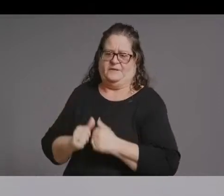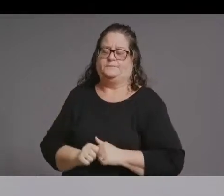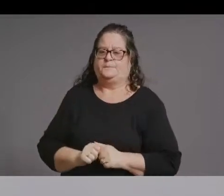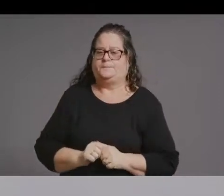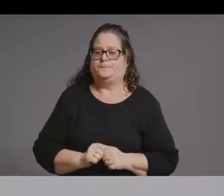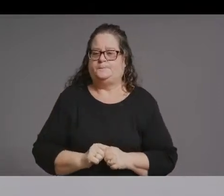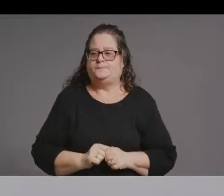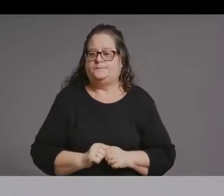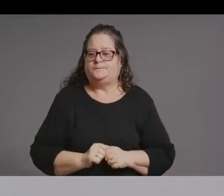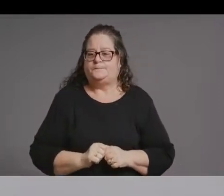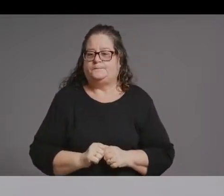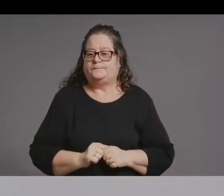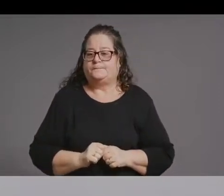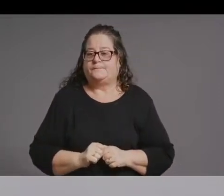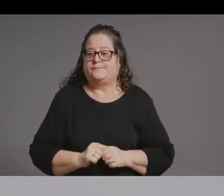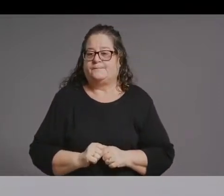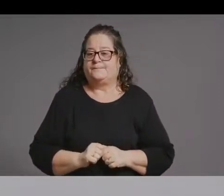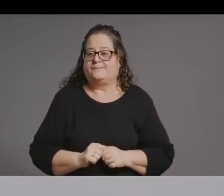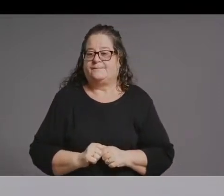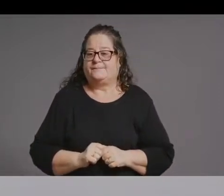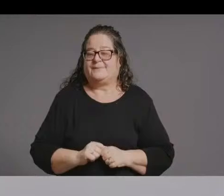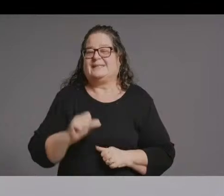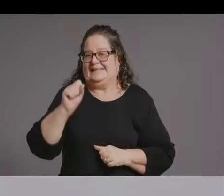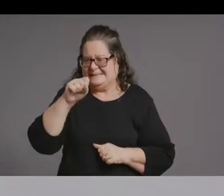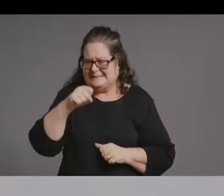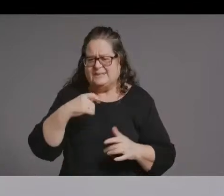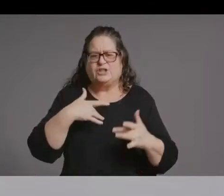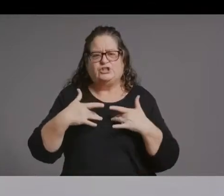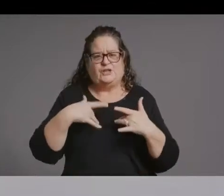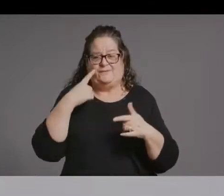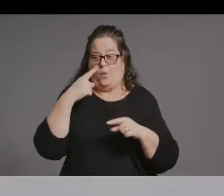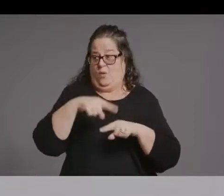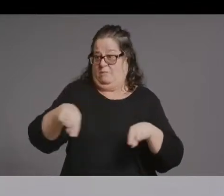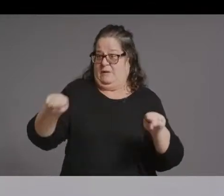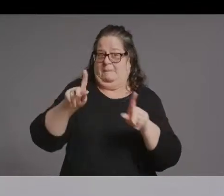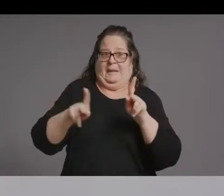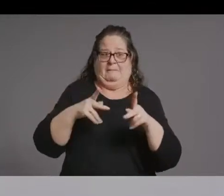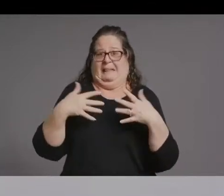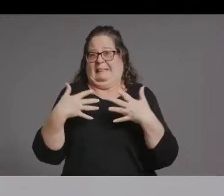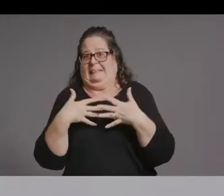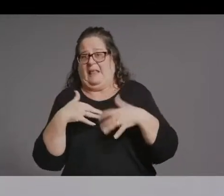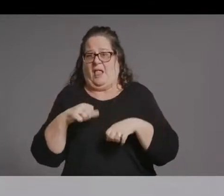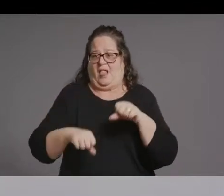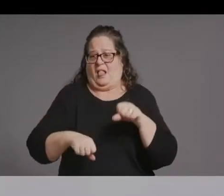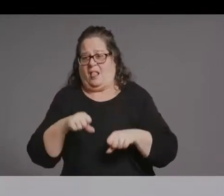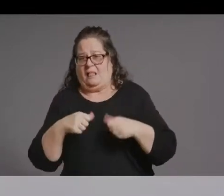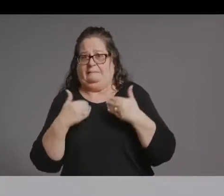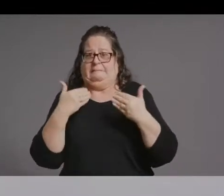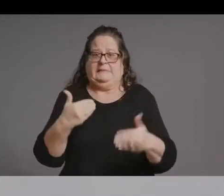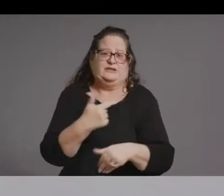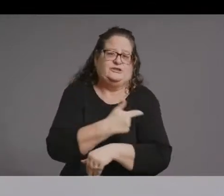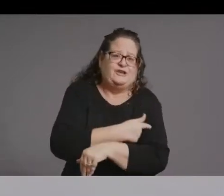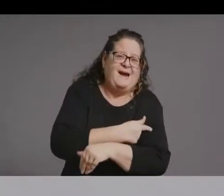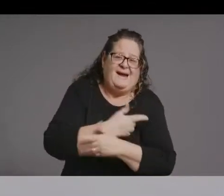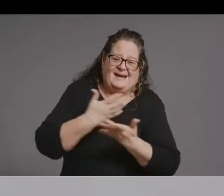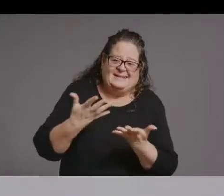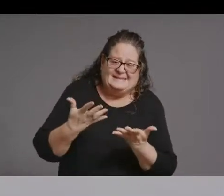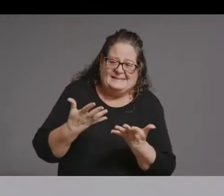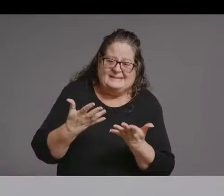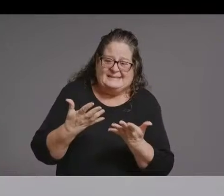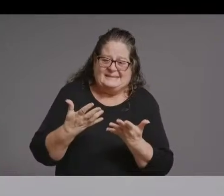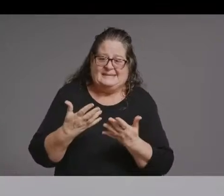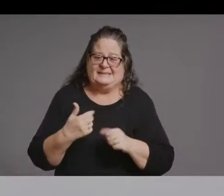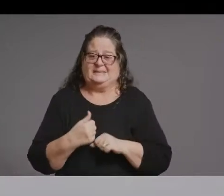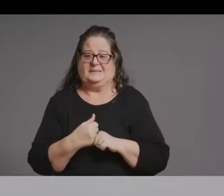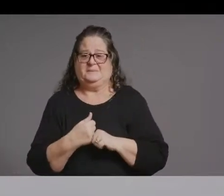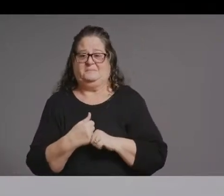vaccine hesitant populations, especially of those that are concerned that they would be one of the ones that would have those outcomes.